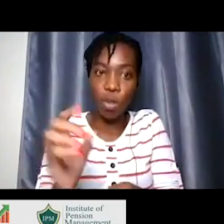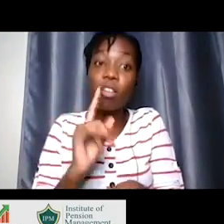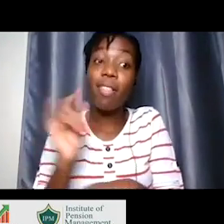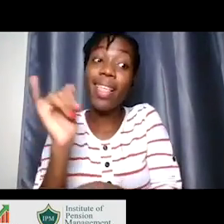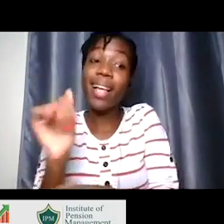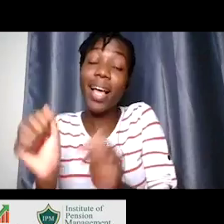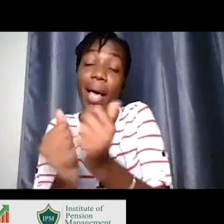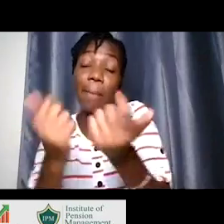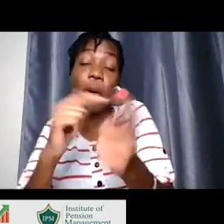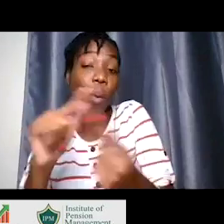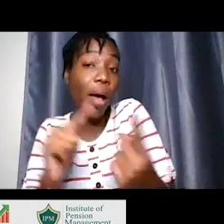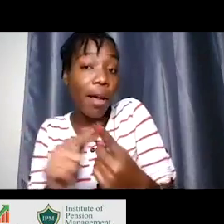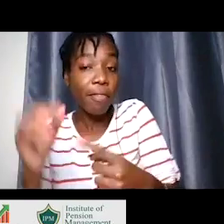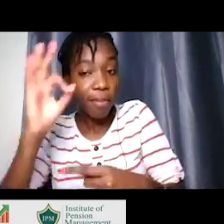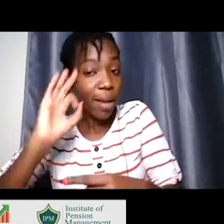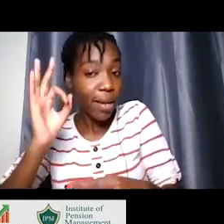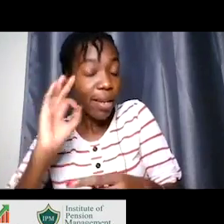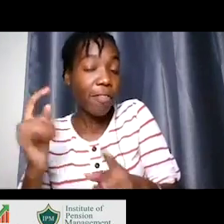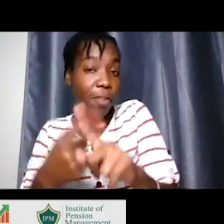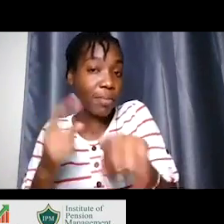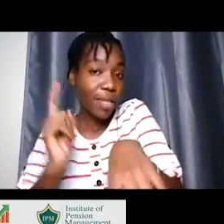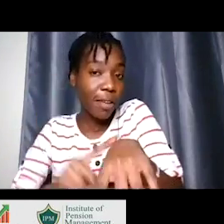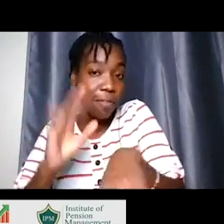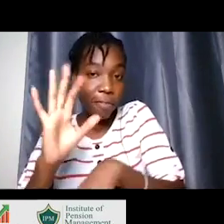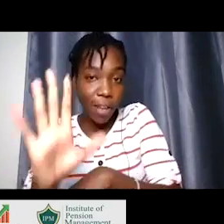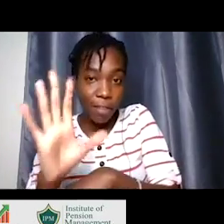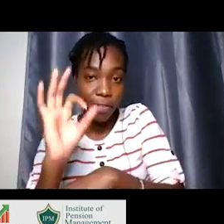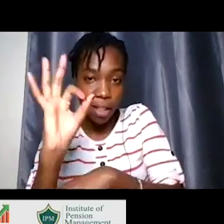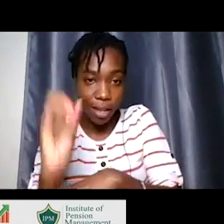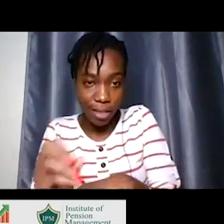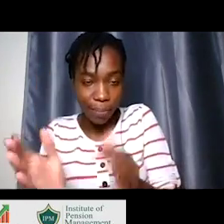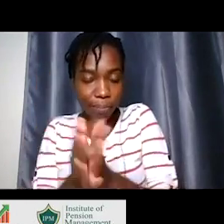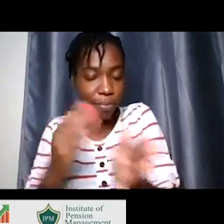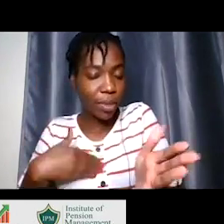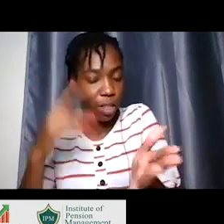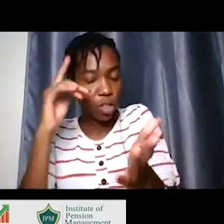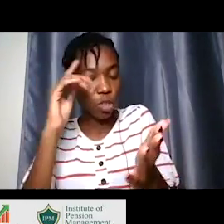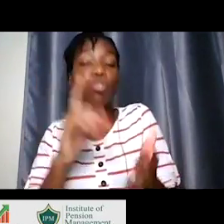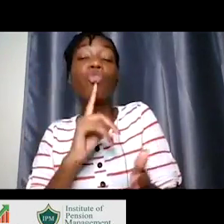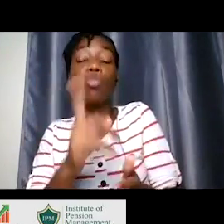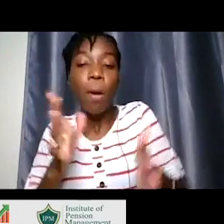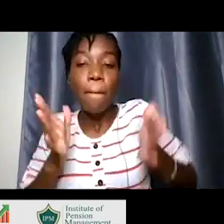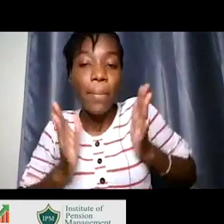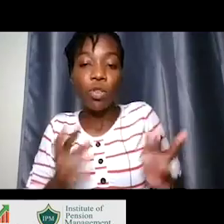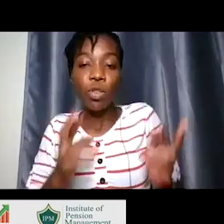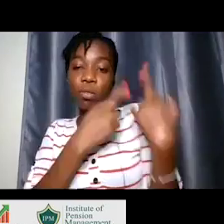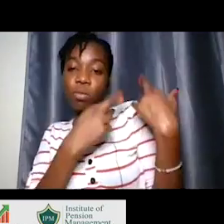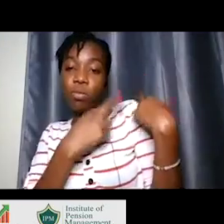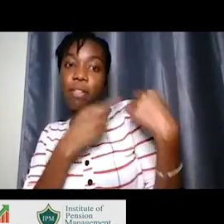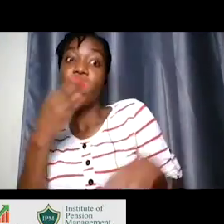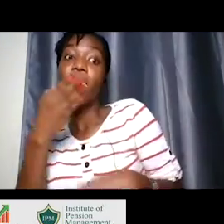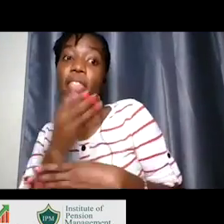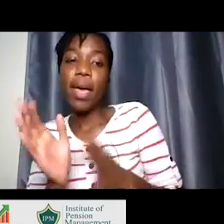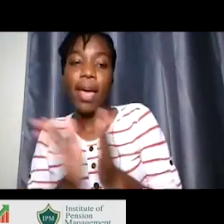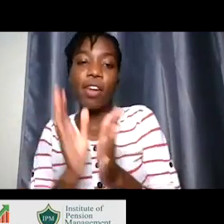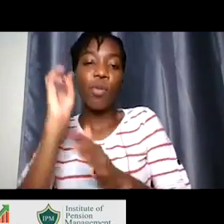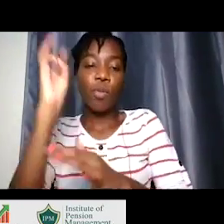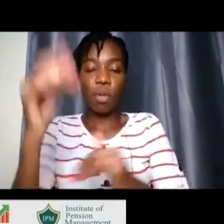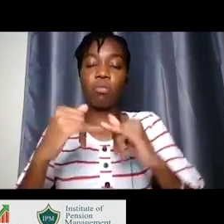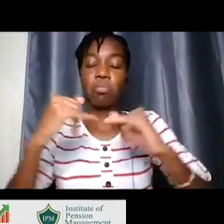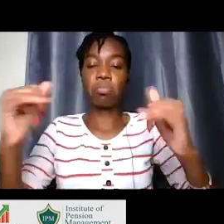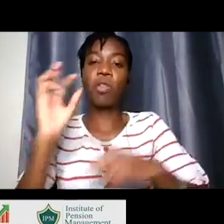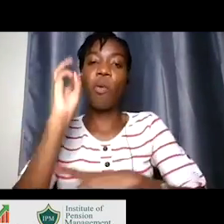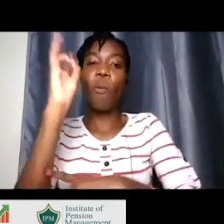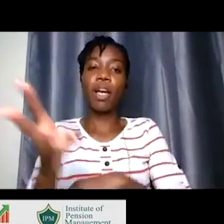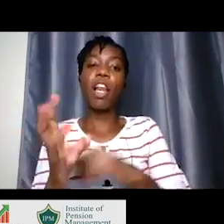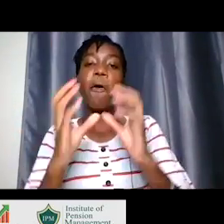5:30 p.m. I'm sure Damaris is on the call and she'll be putting in the link on the channel,